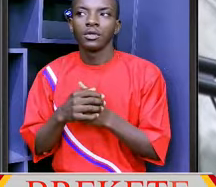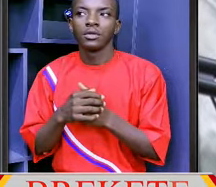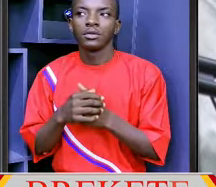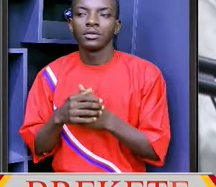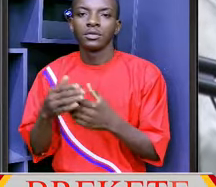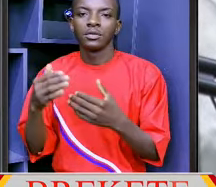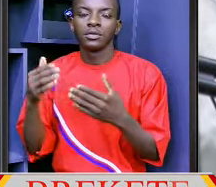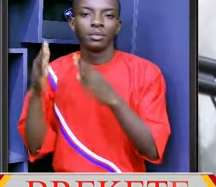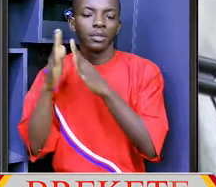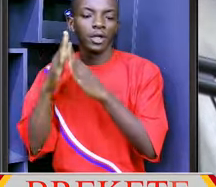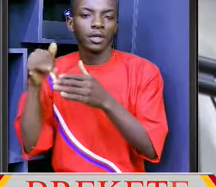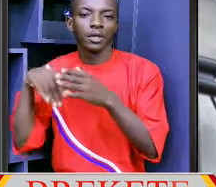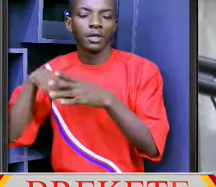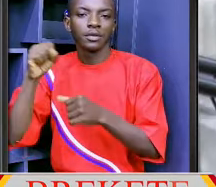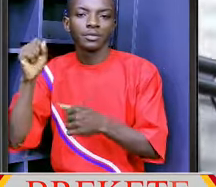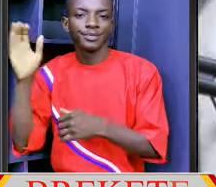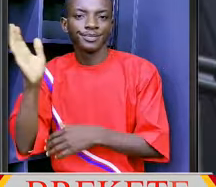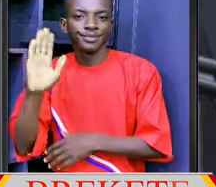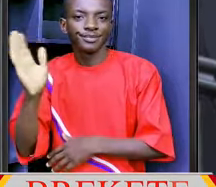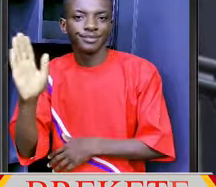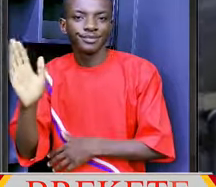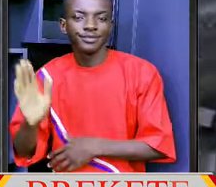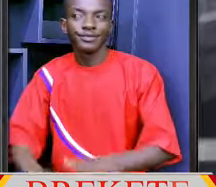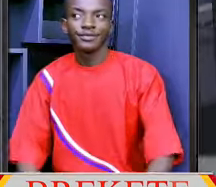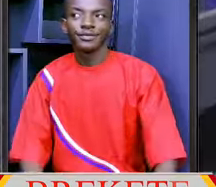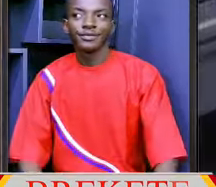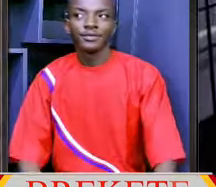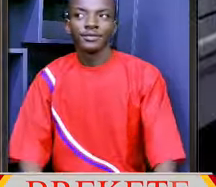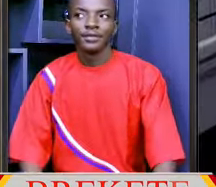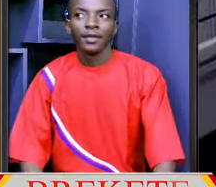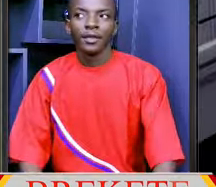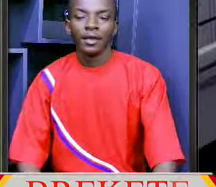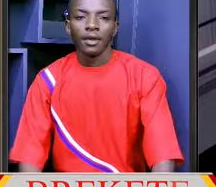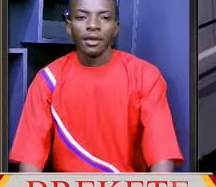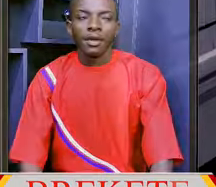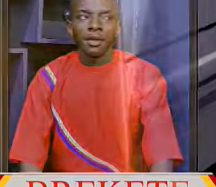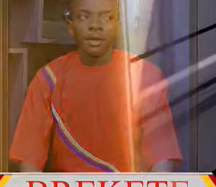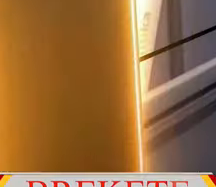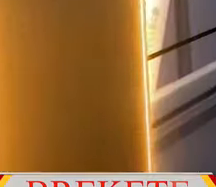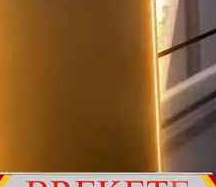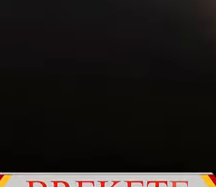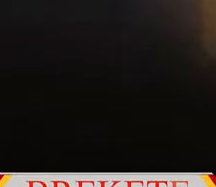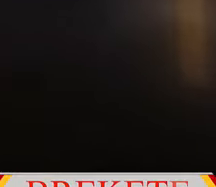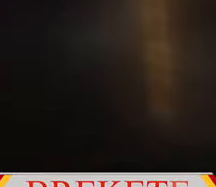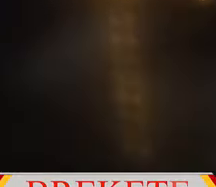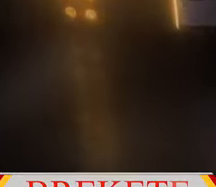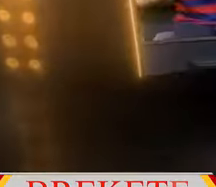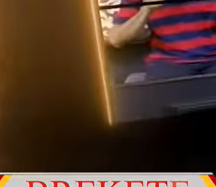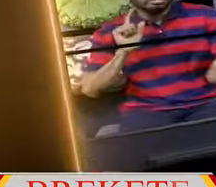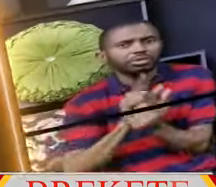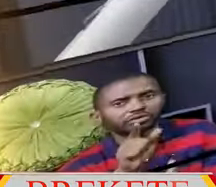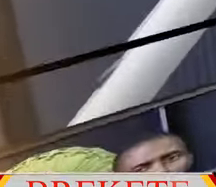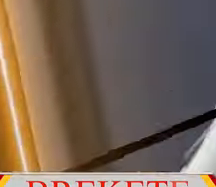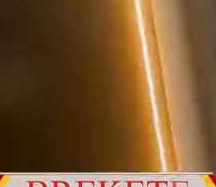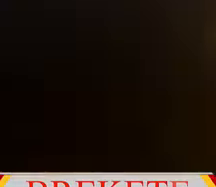on standby. Okay, sir. When I waiting. Bye.